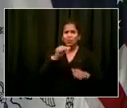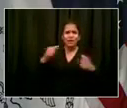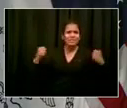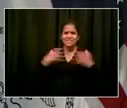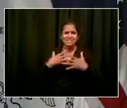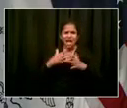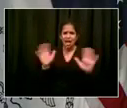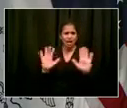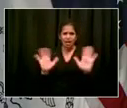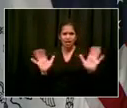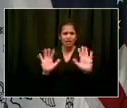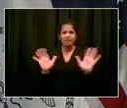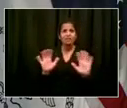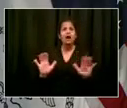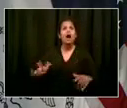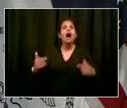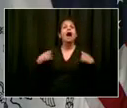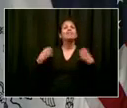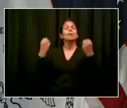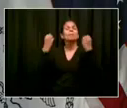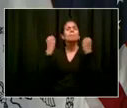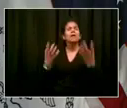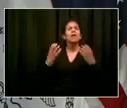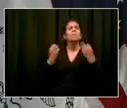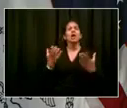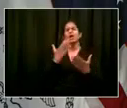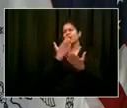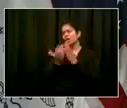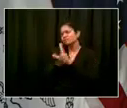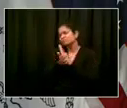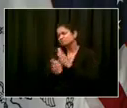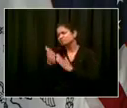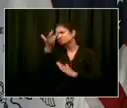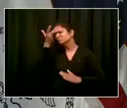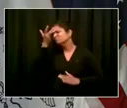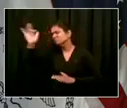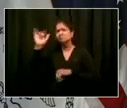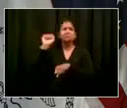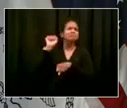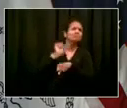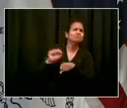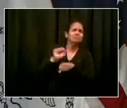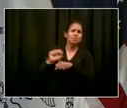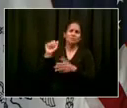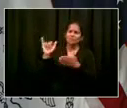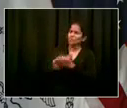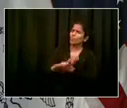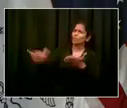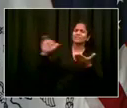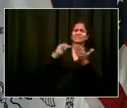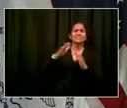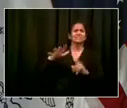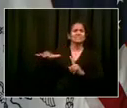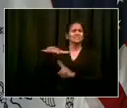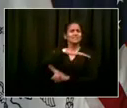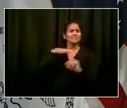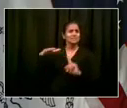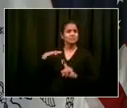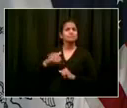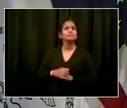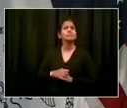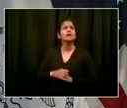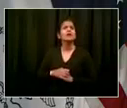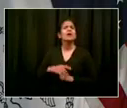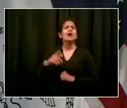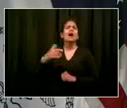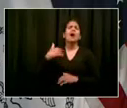There's plenty of leadership. I mean, I really have to emphasize, having now done this for almost 7 years, how